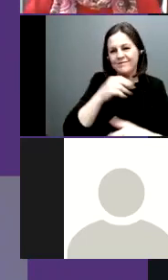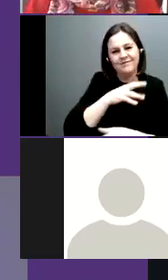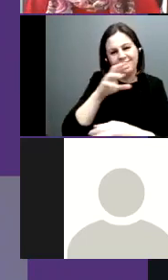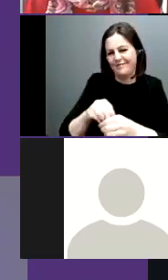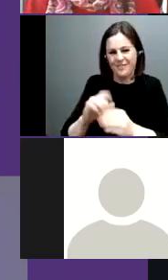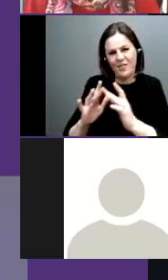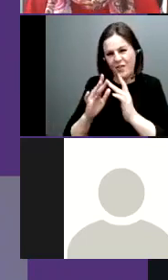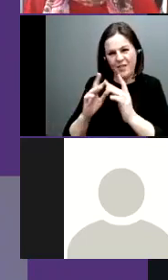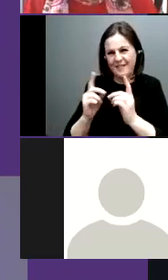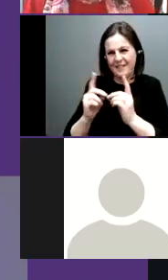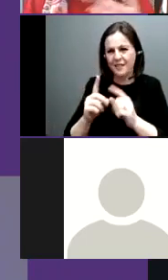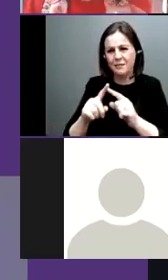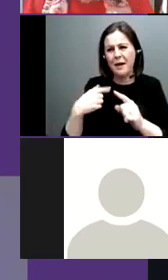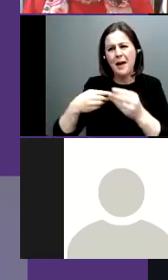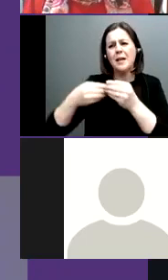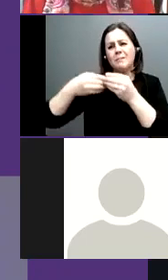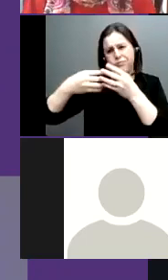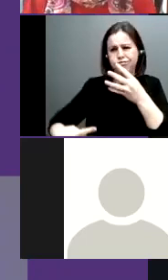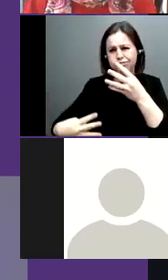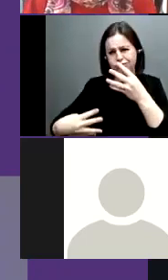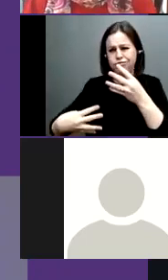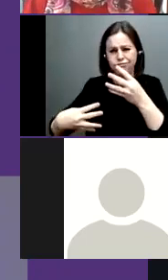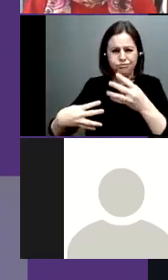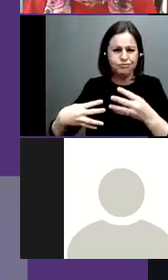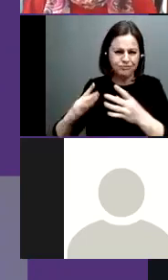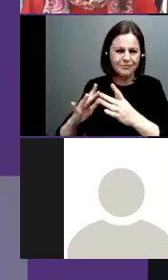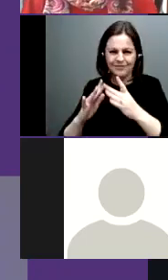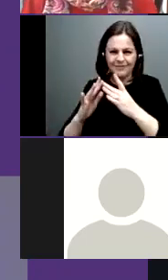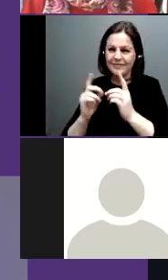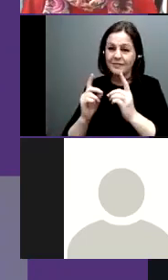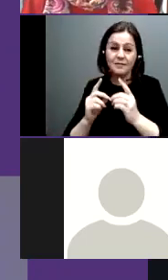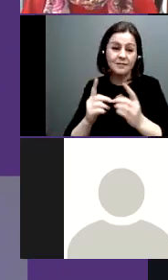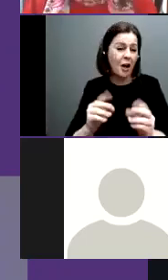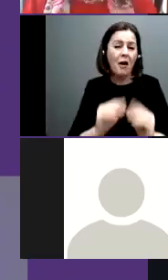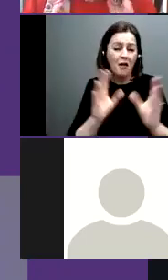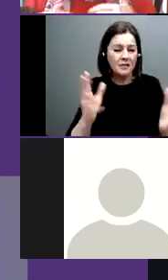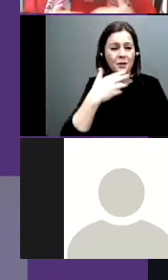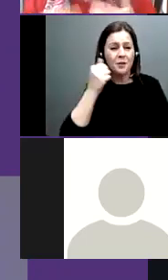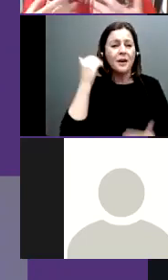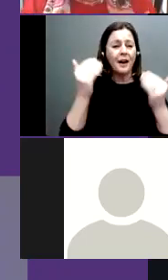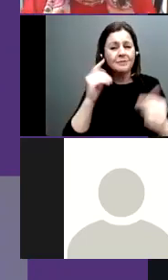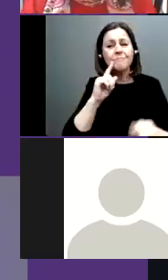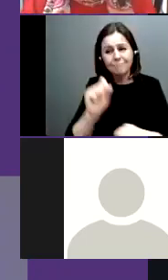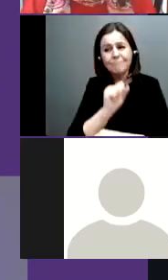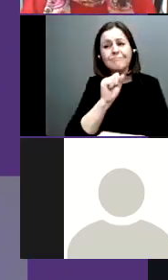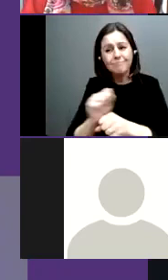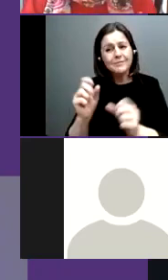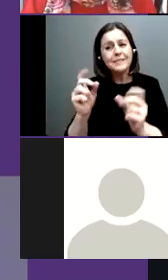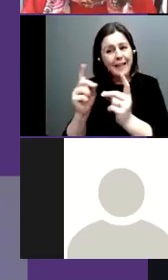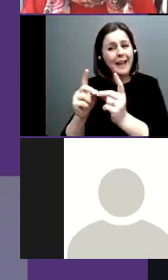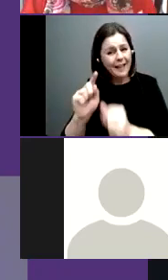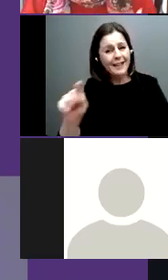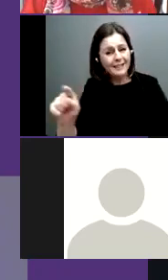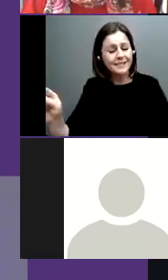dating. So obviously older adults are in the dating world, and they are, in fact,